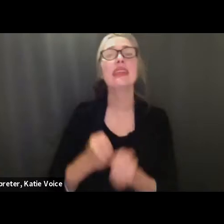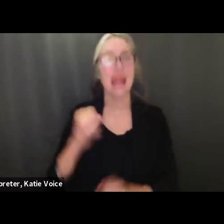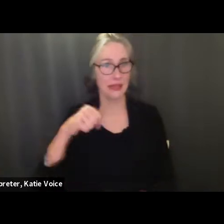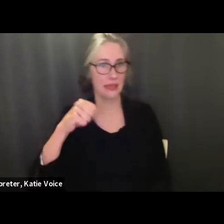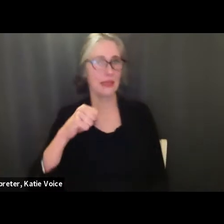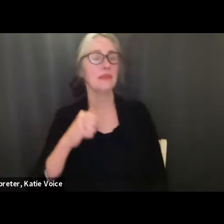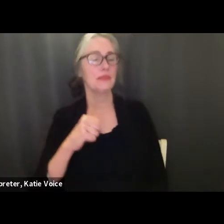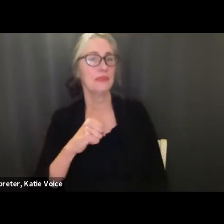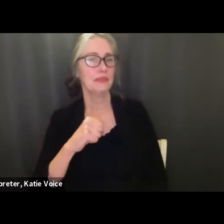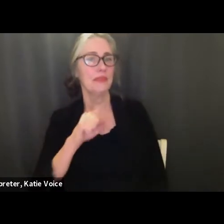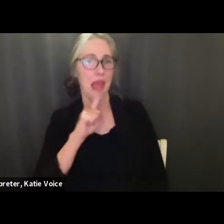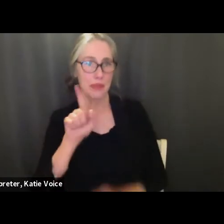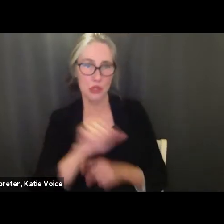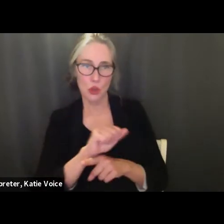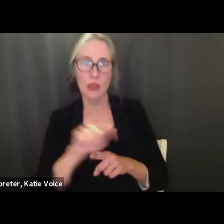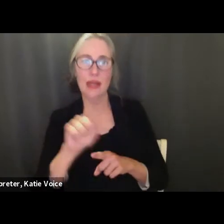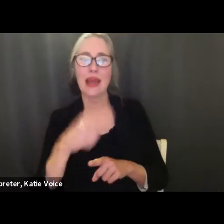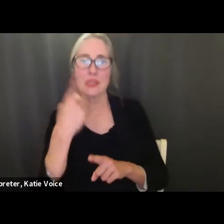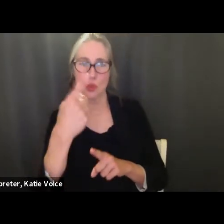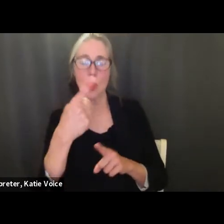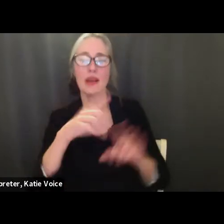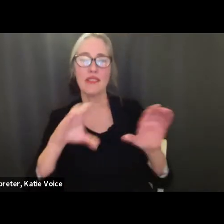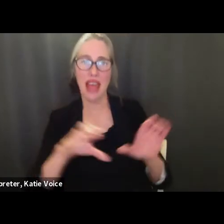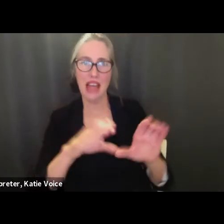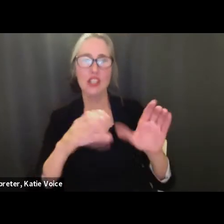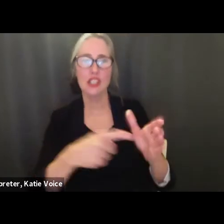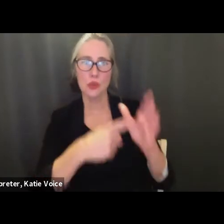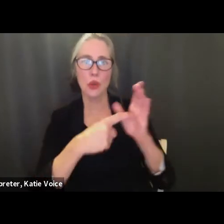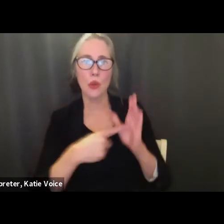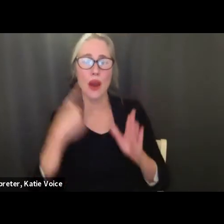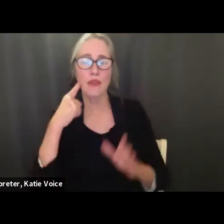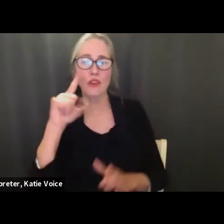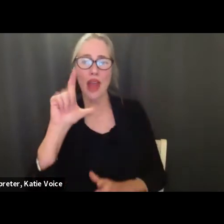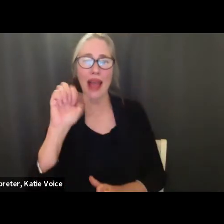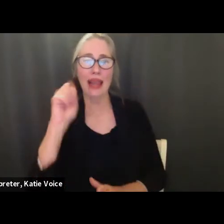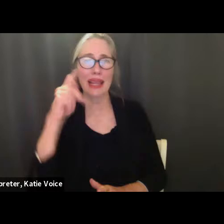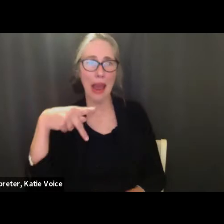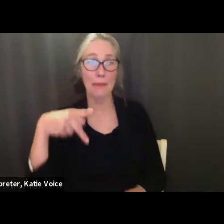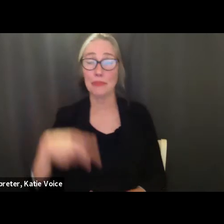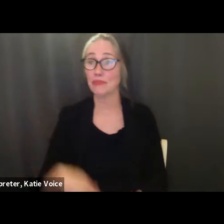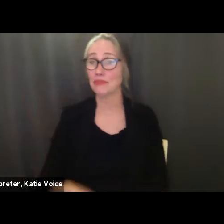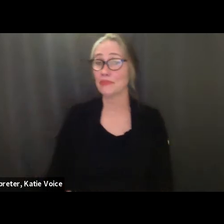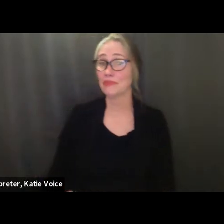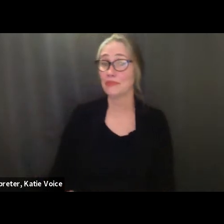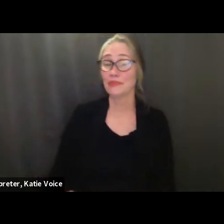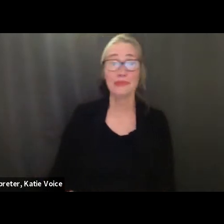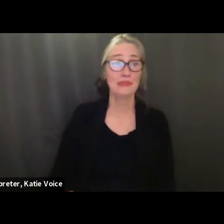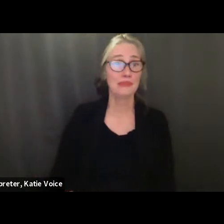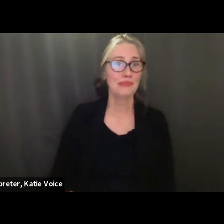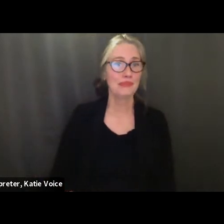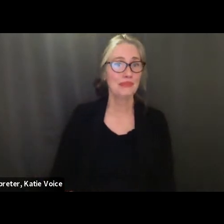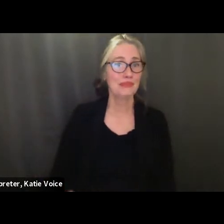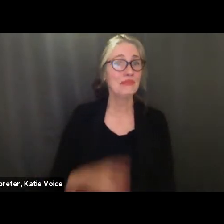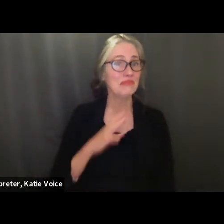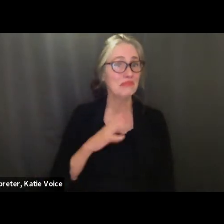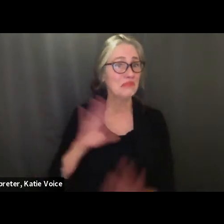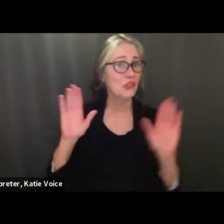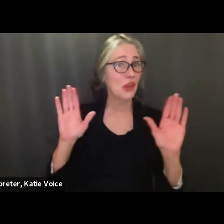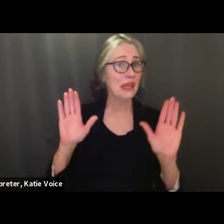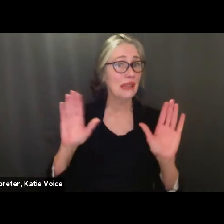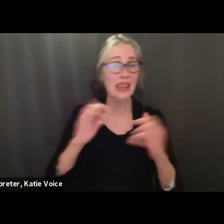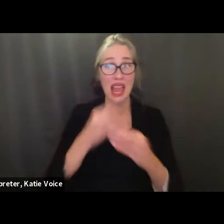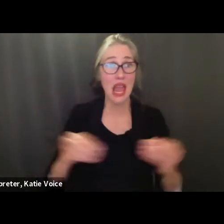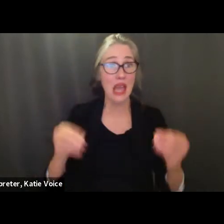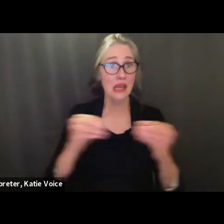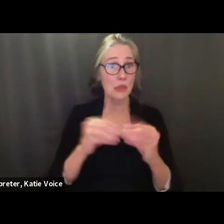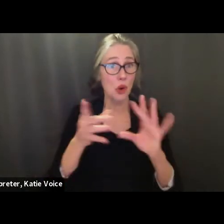Great, thank you. Yeah. Great. Any other comments or questions?